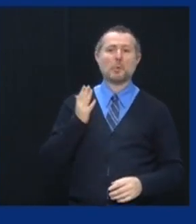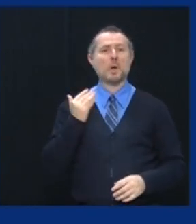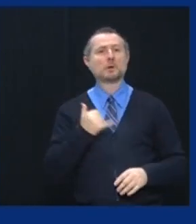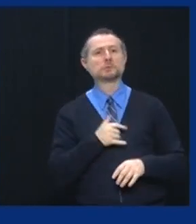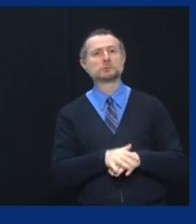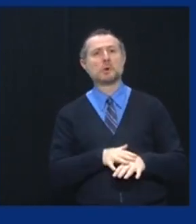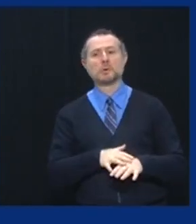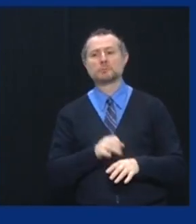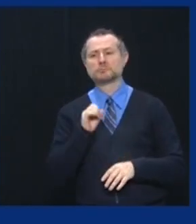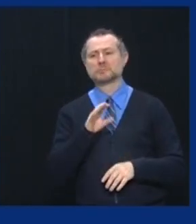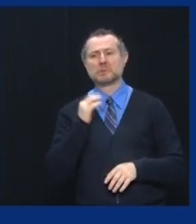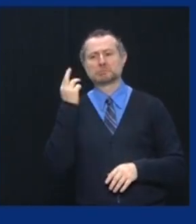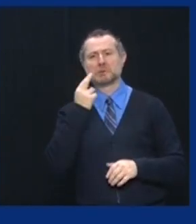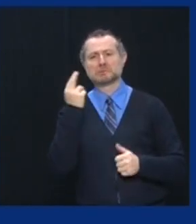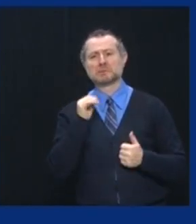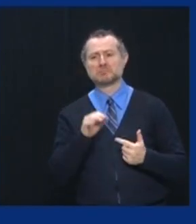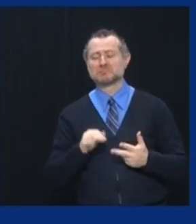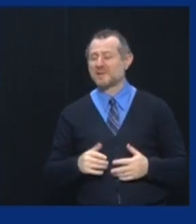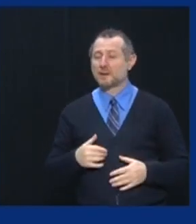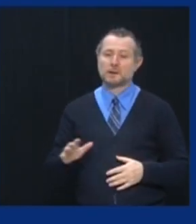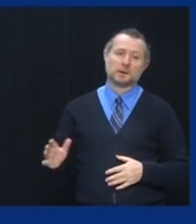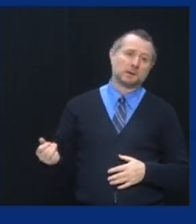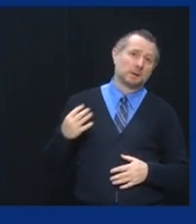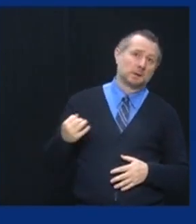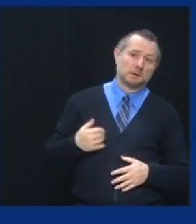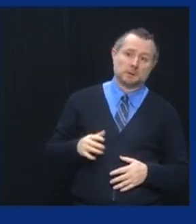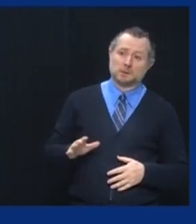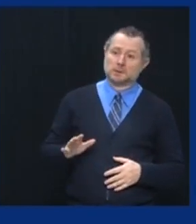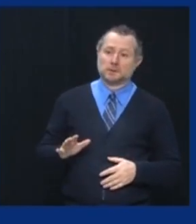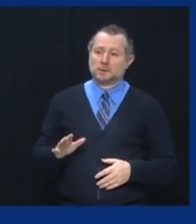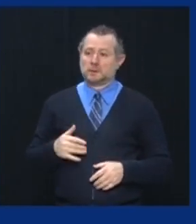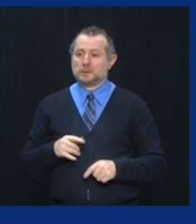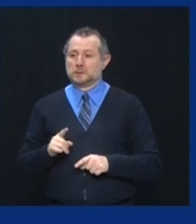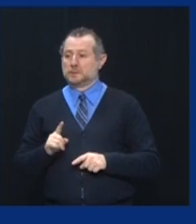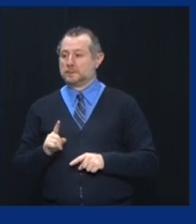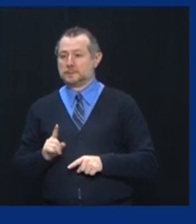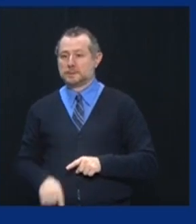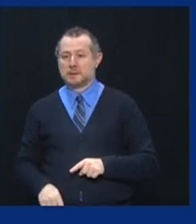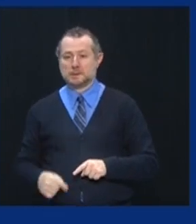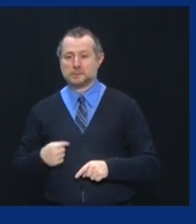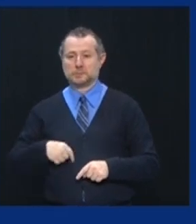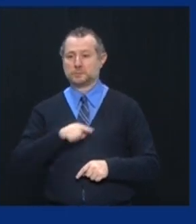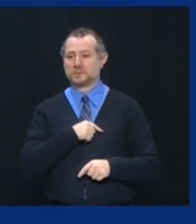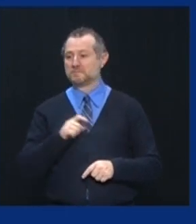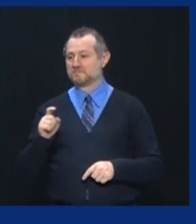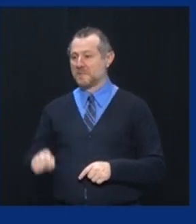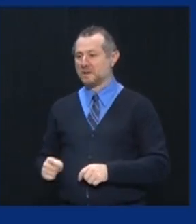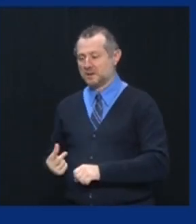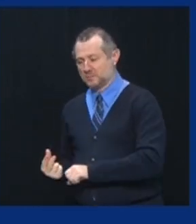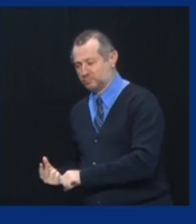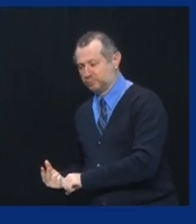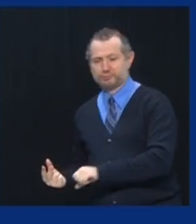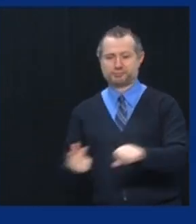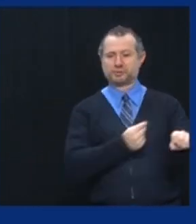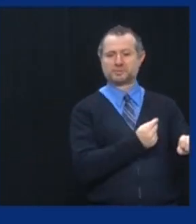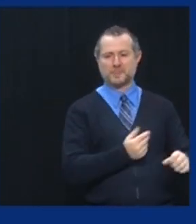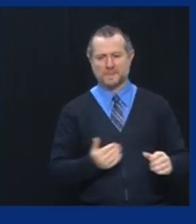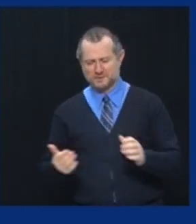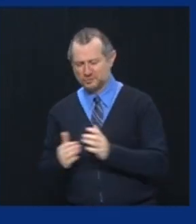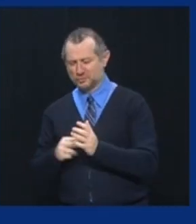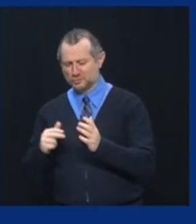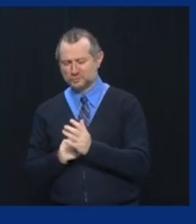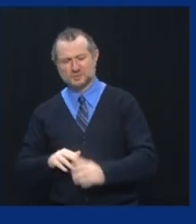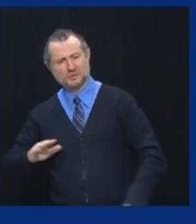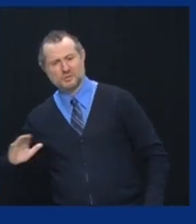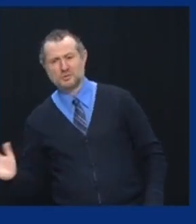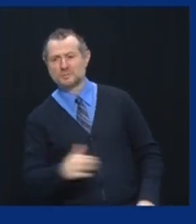but we can't. We have to vaccinate the healthcare workers. Now,